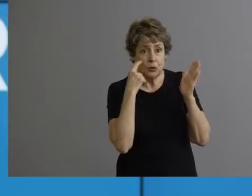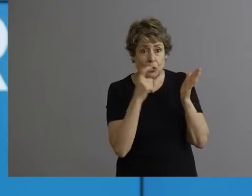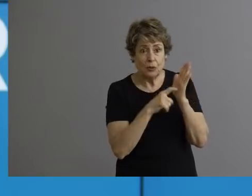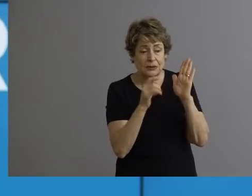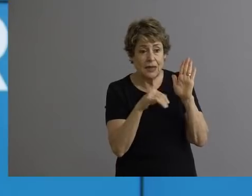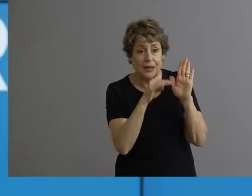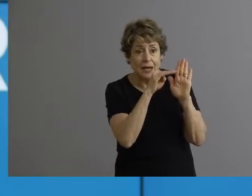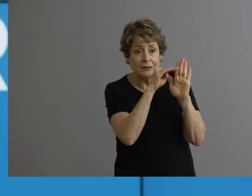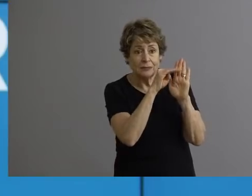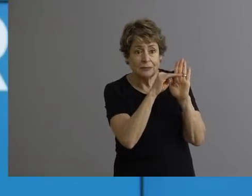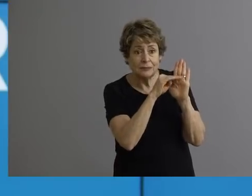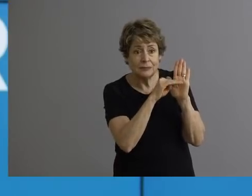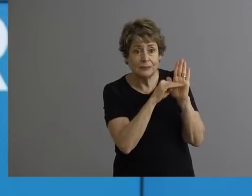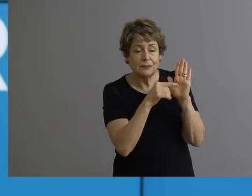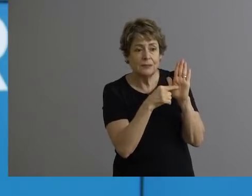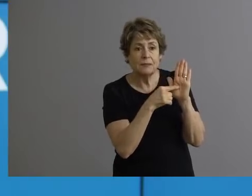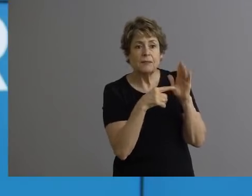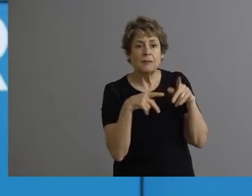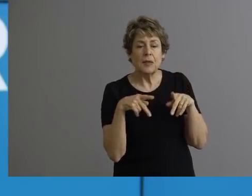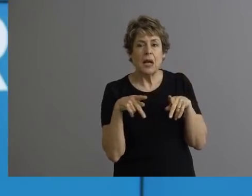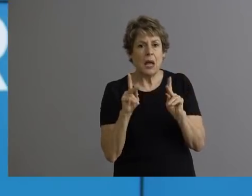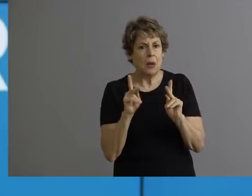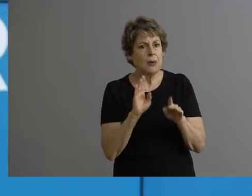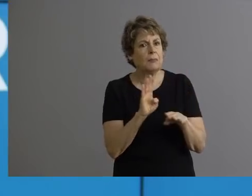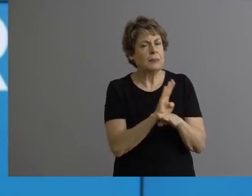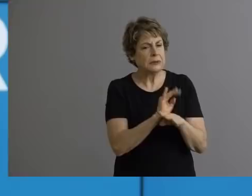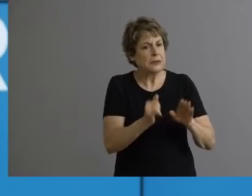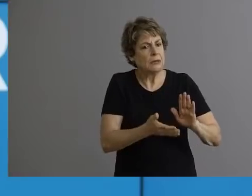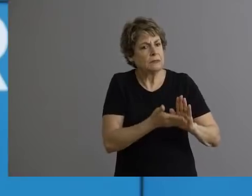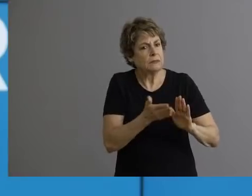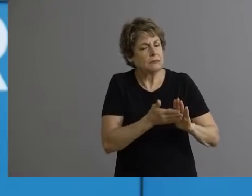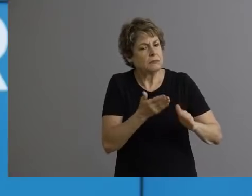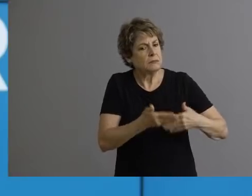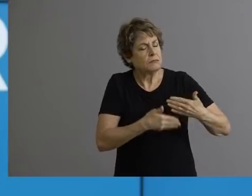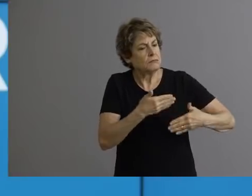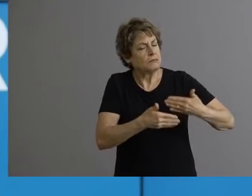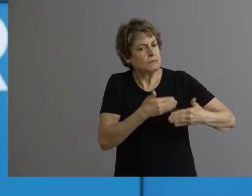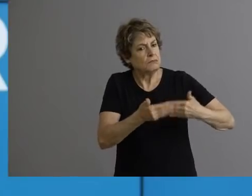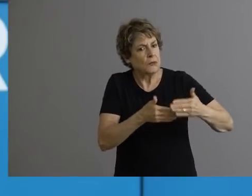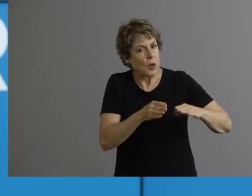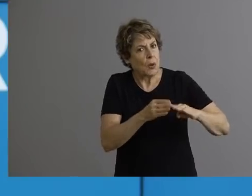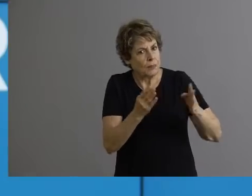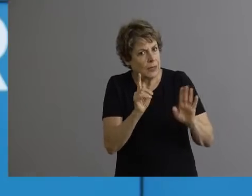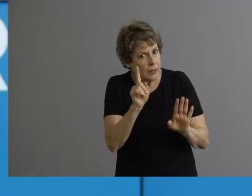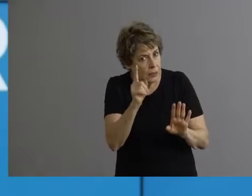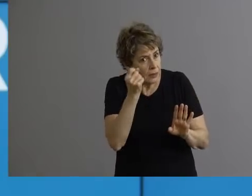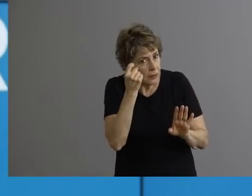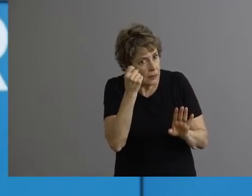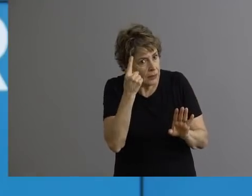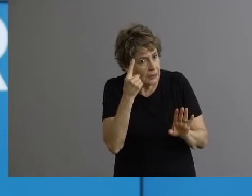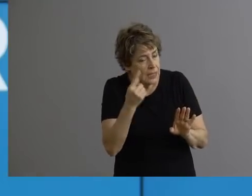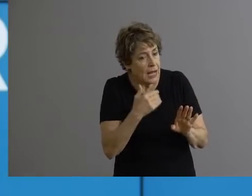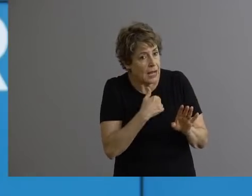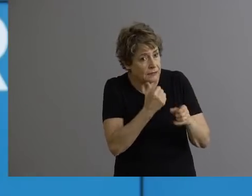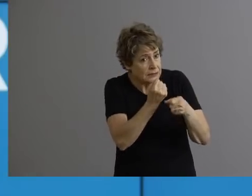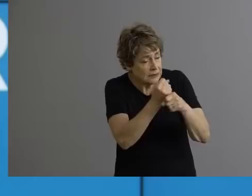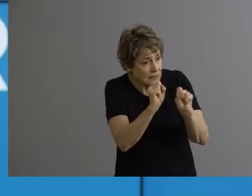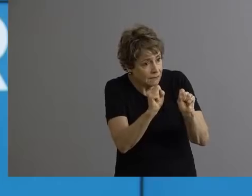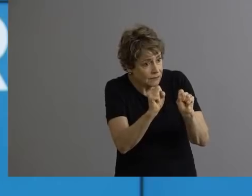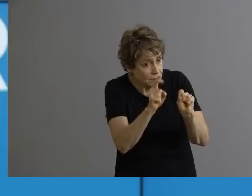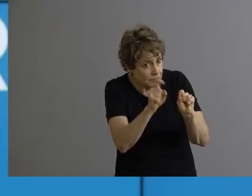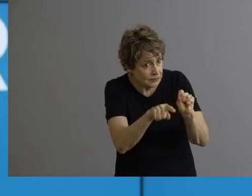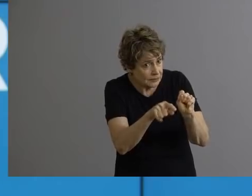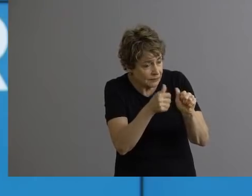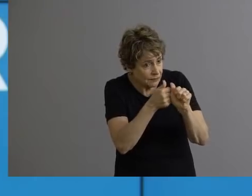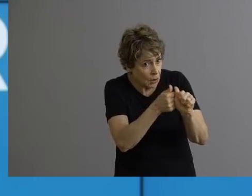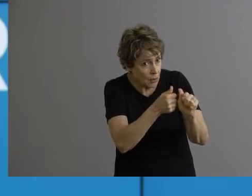to operate, but to operate more safely with that guidance. And I think I just answered the